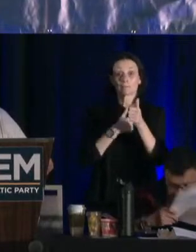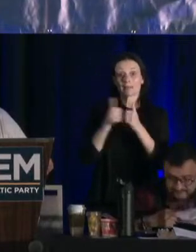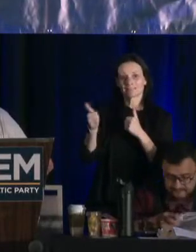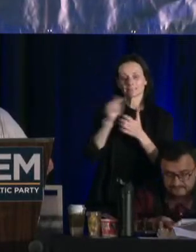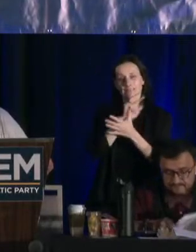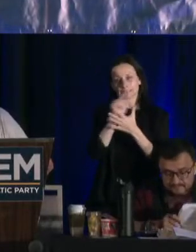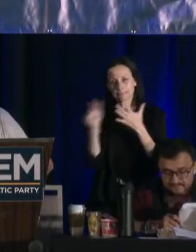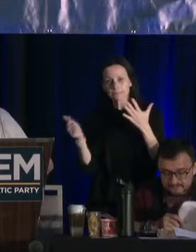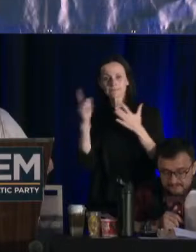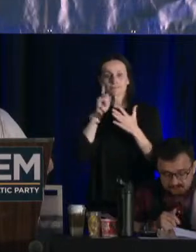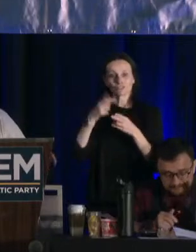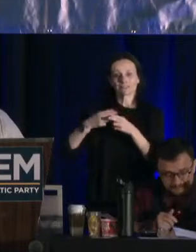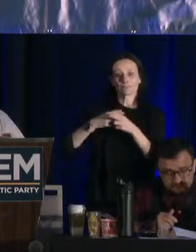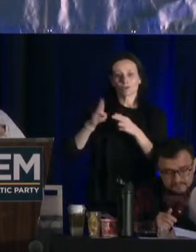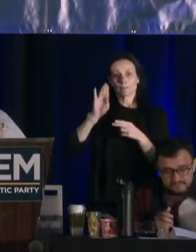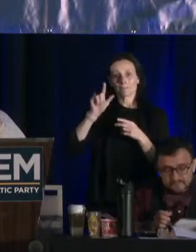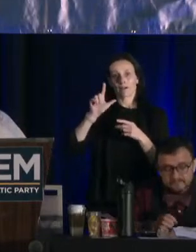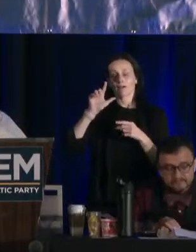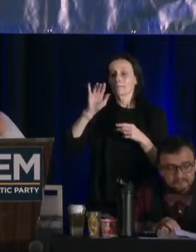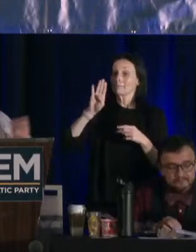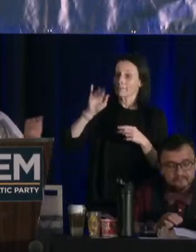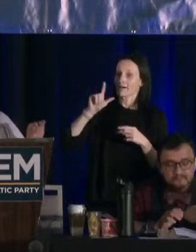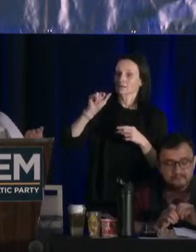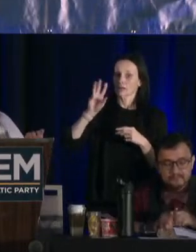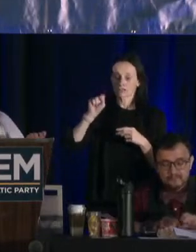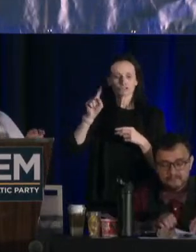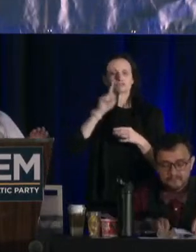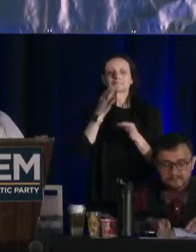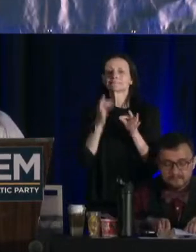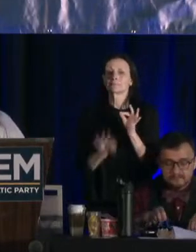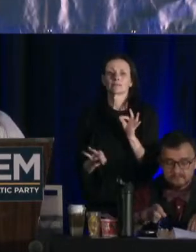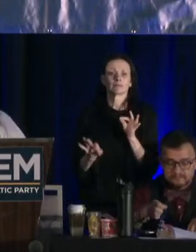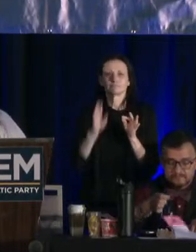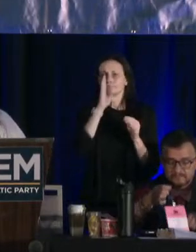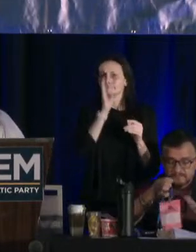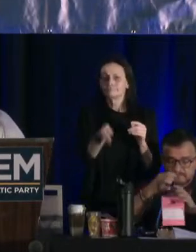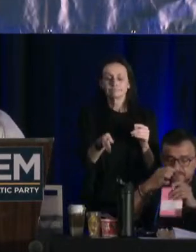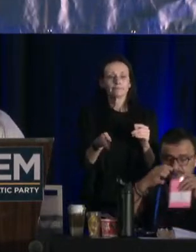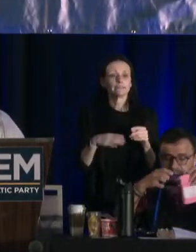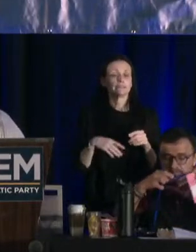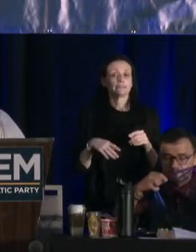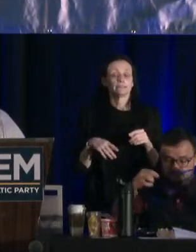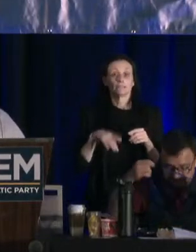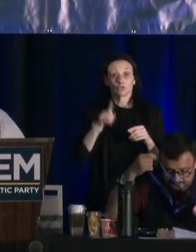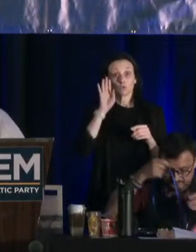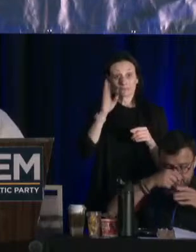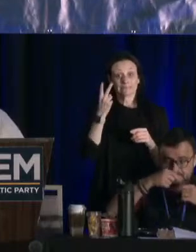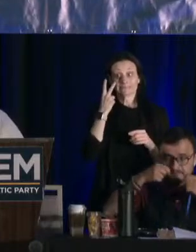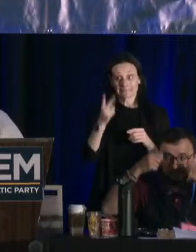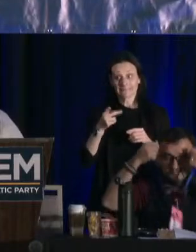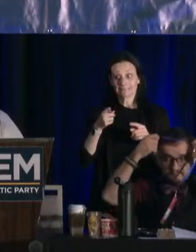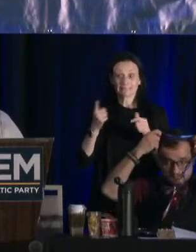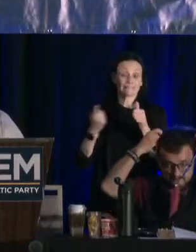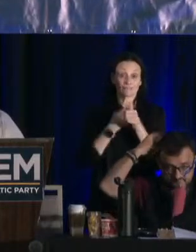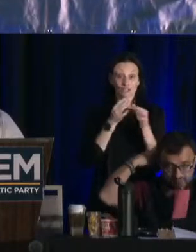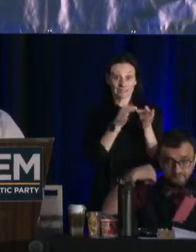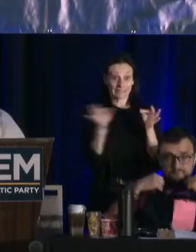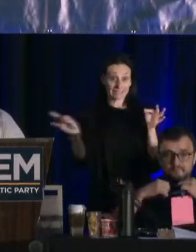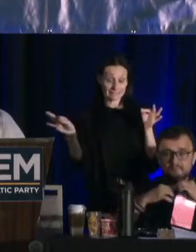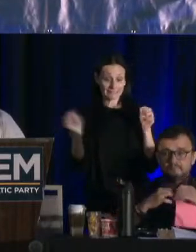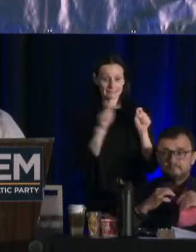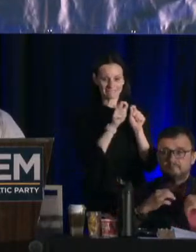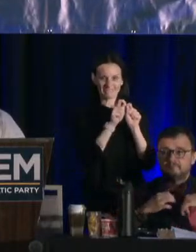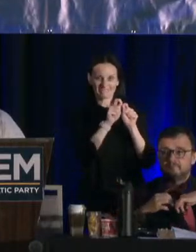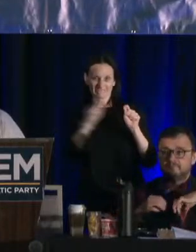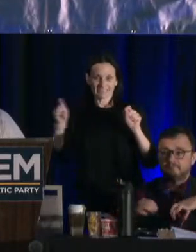series of temporary bylaws. So it's really, really simple and straightforward. You'll see in the first line, it strikes